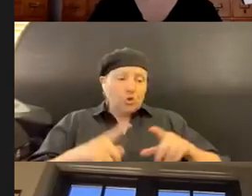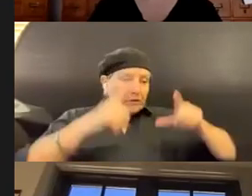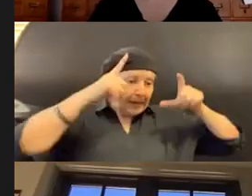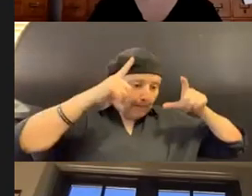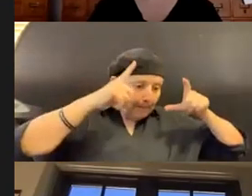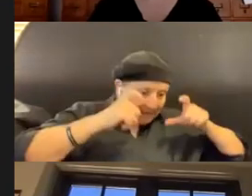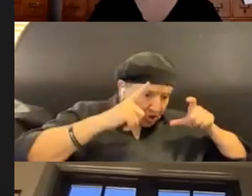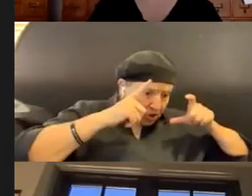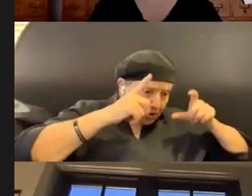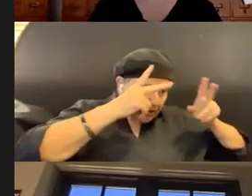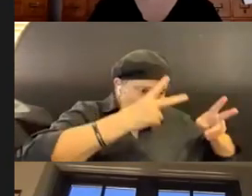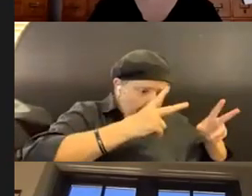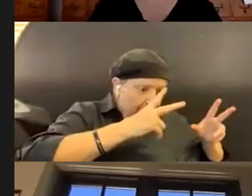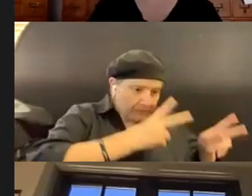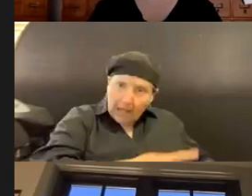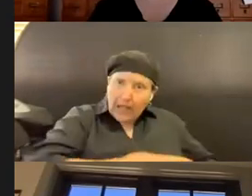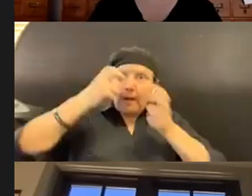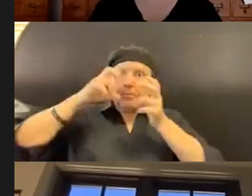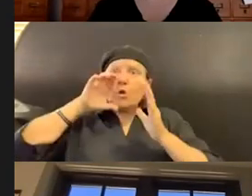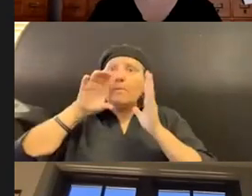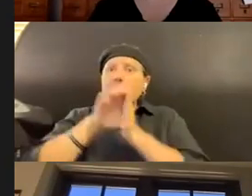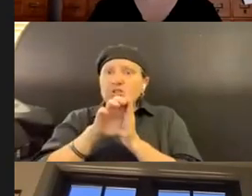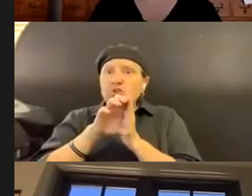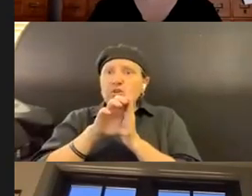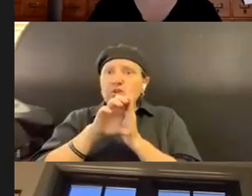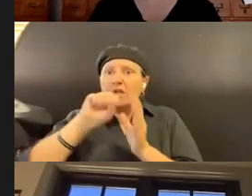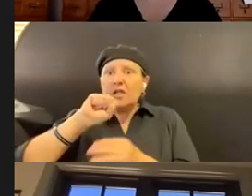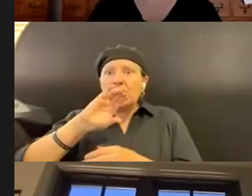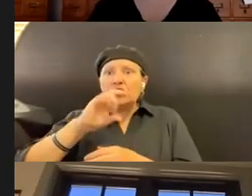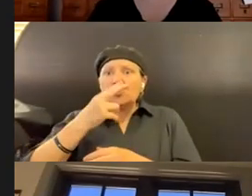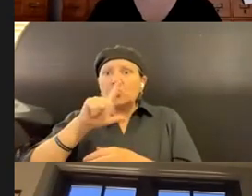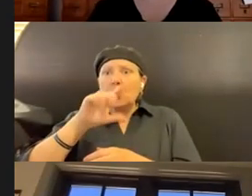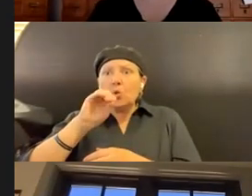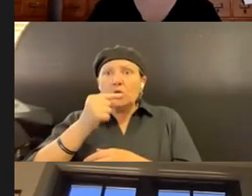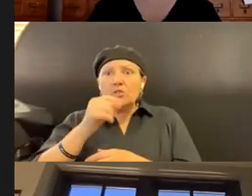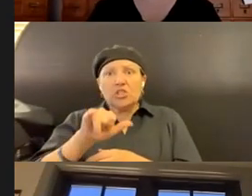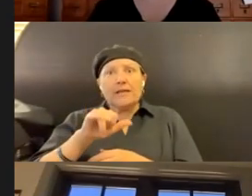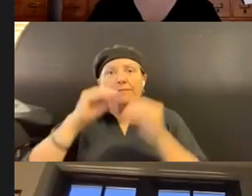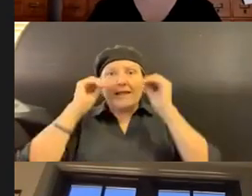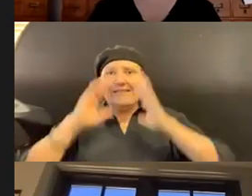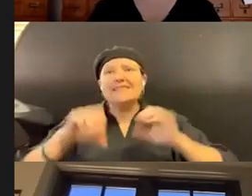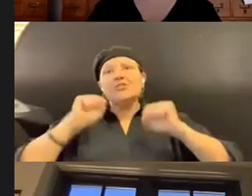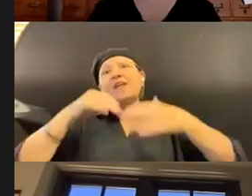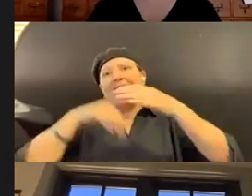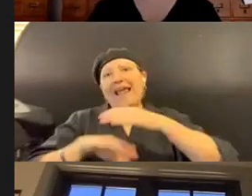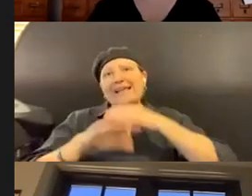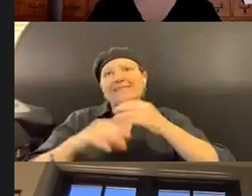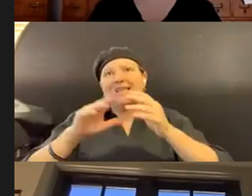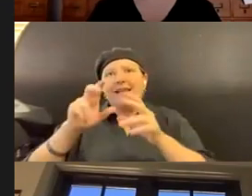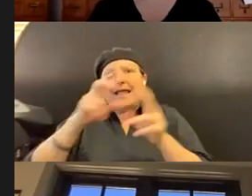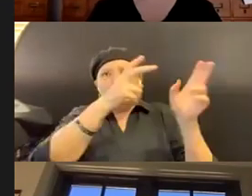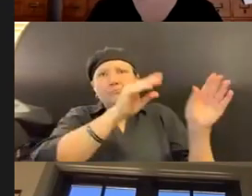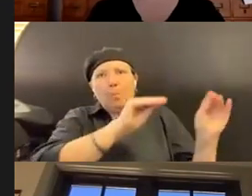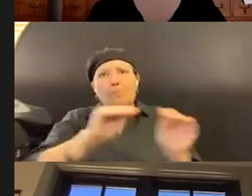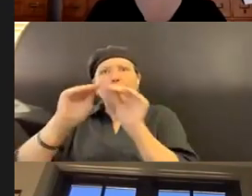and then you upload it onto Schoology, and then the teacher has access to it, and then they can put it in the appropriate folders. And your teachers will really walk you